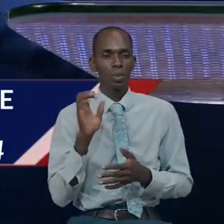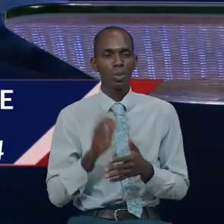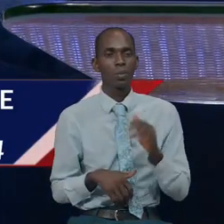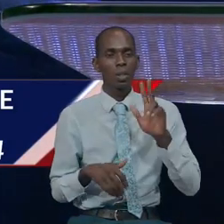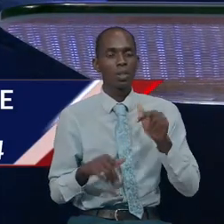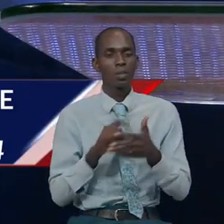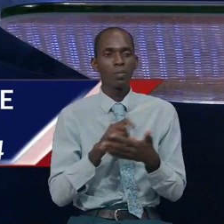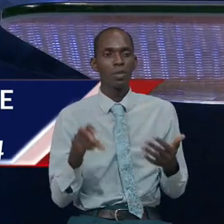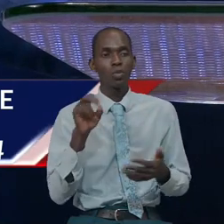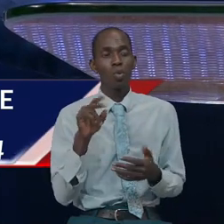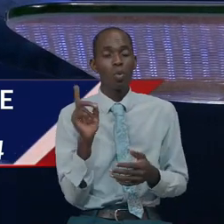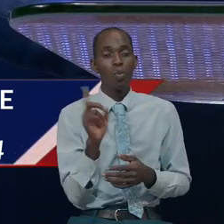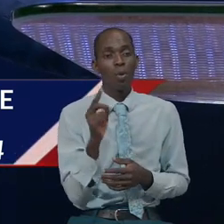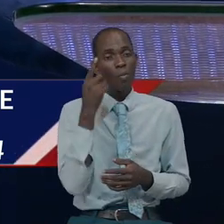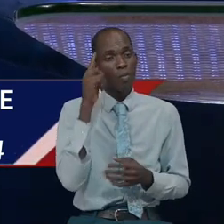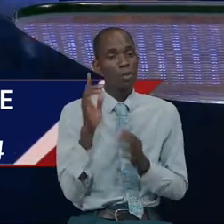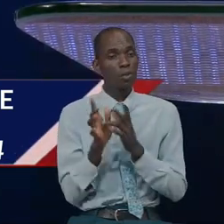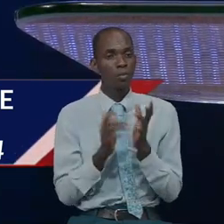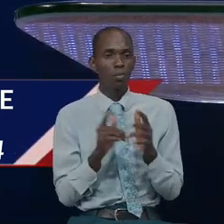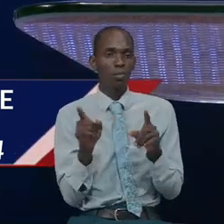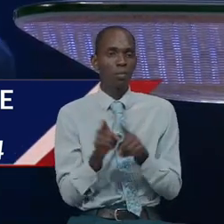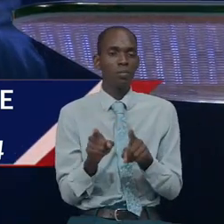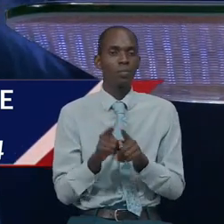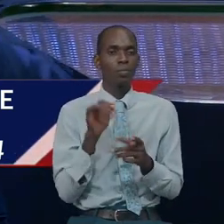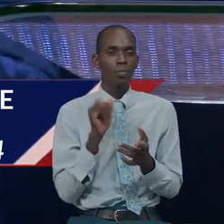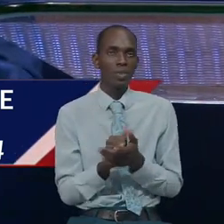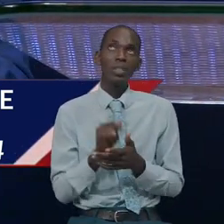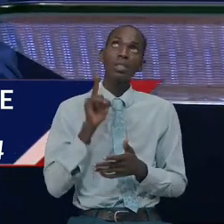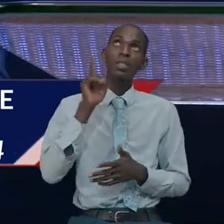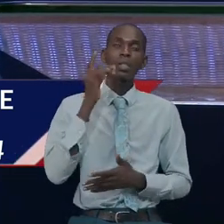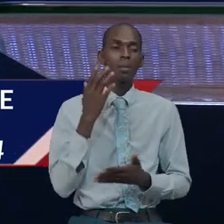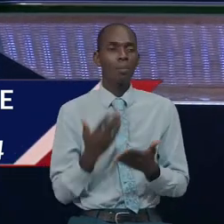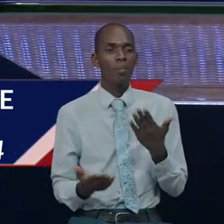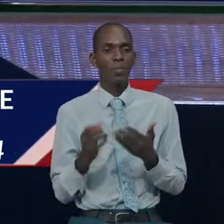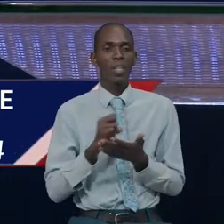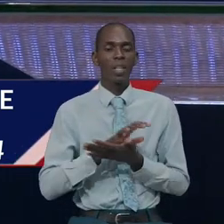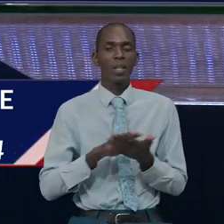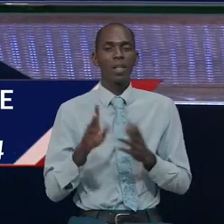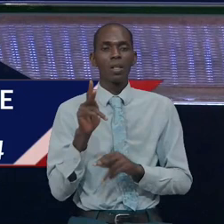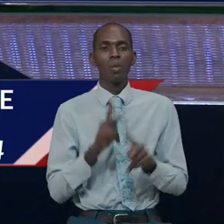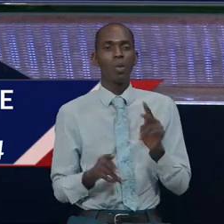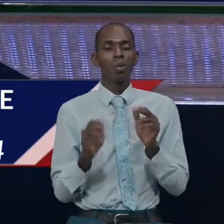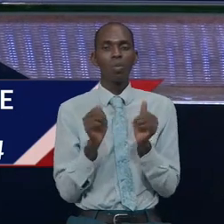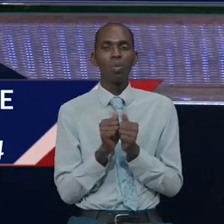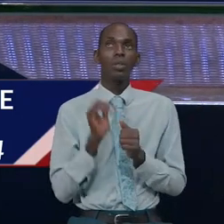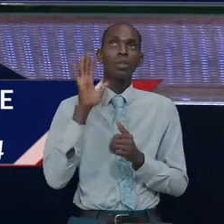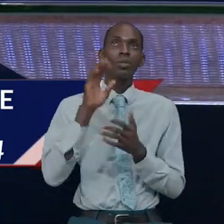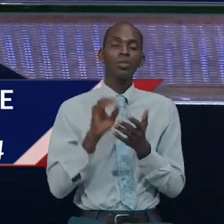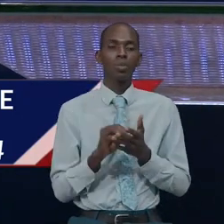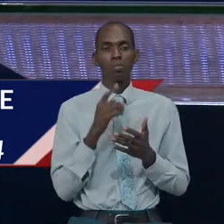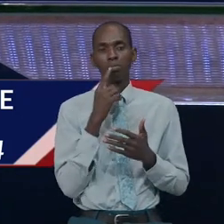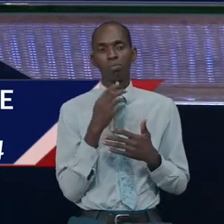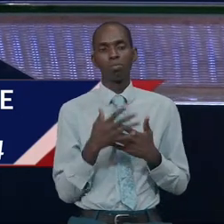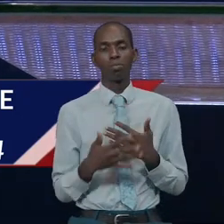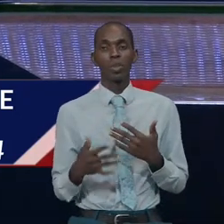12. Wherefore Jesus also, that he might sanctify the people, he has